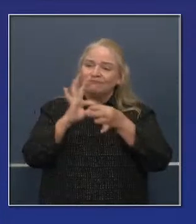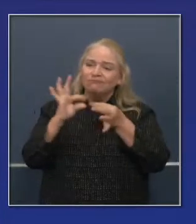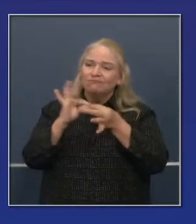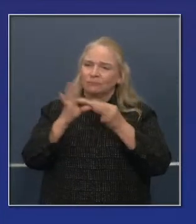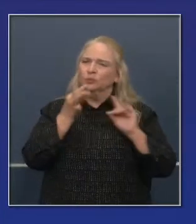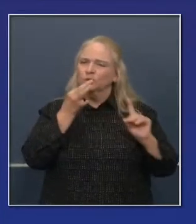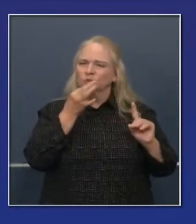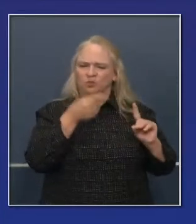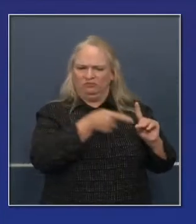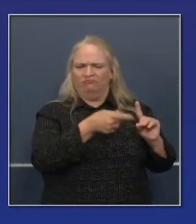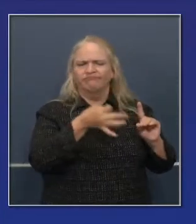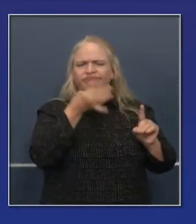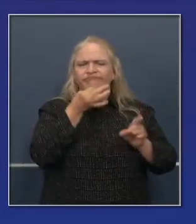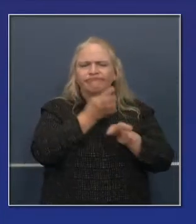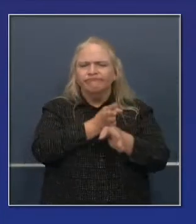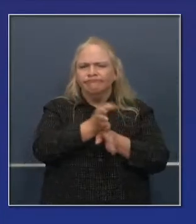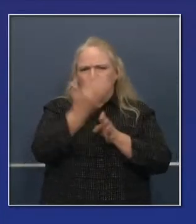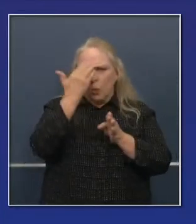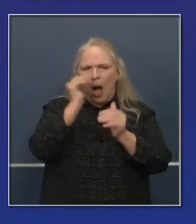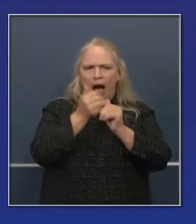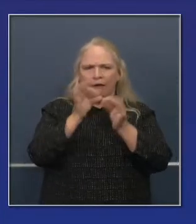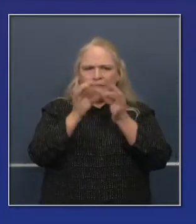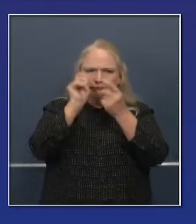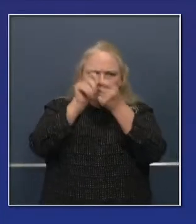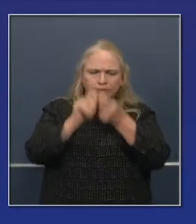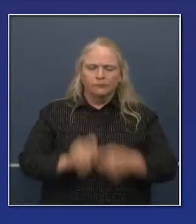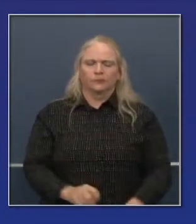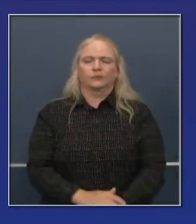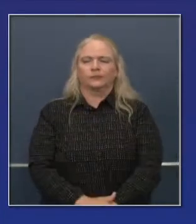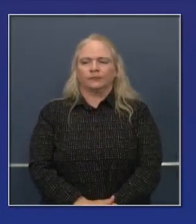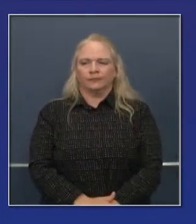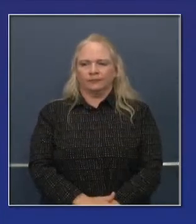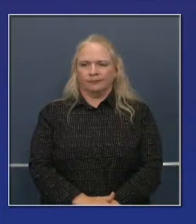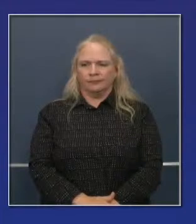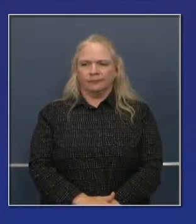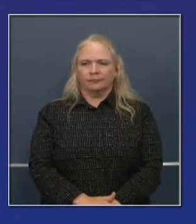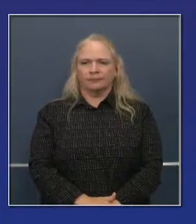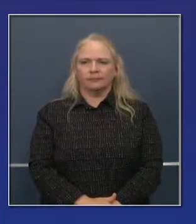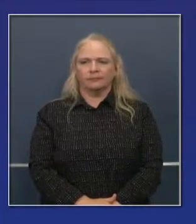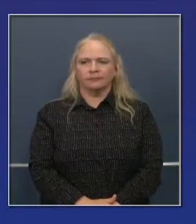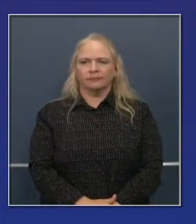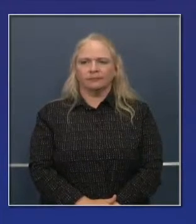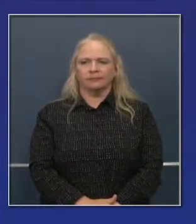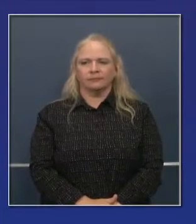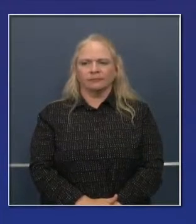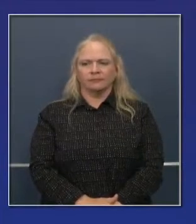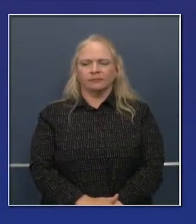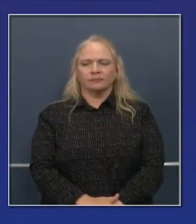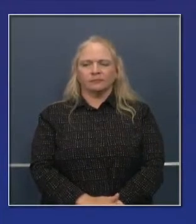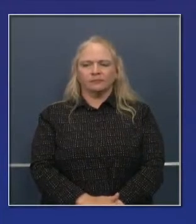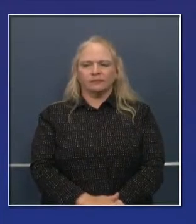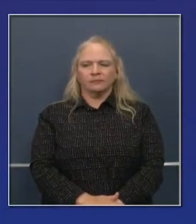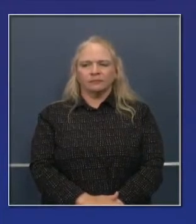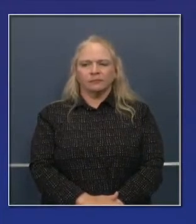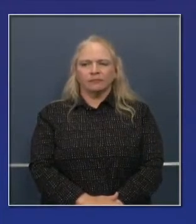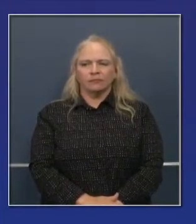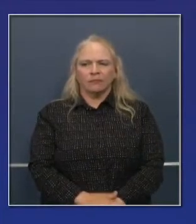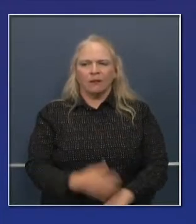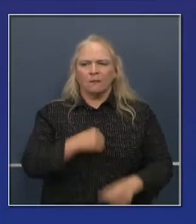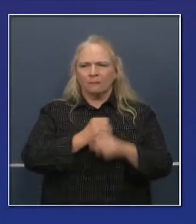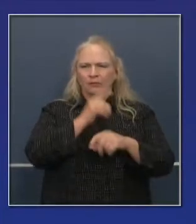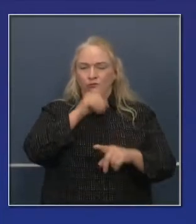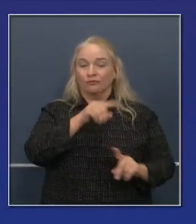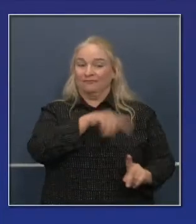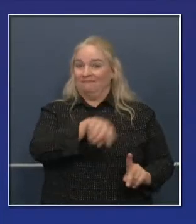been looking forward to doing. We want to make sure the presentation is ready and we're not providing you a false sense of optimism in